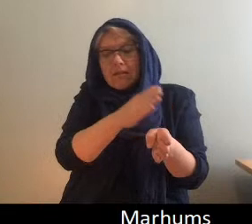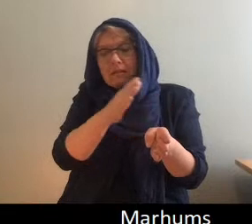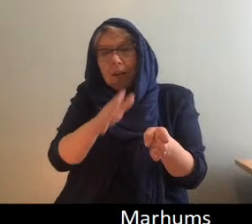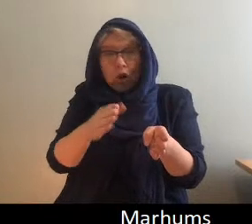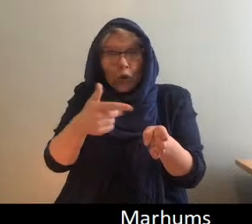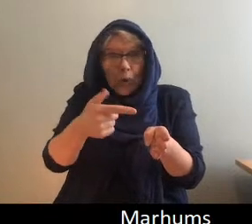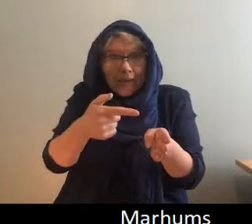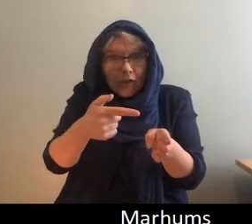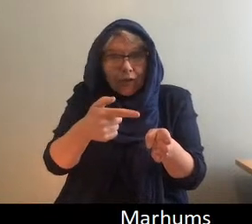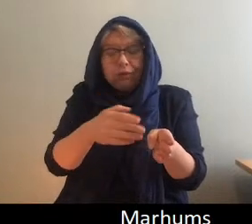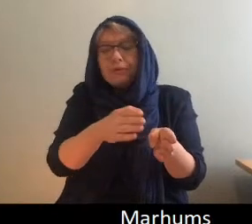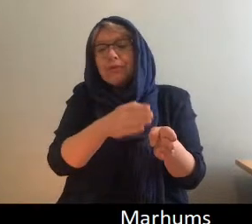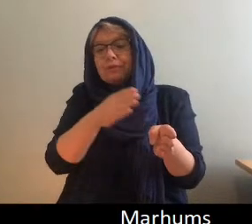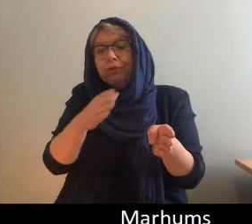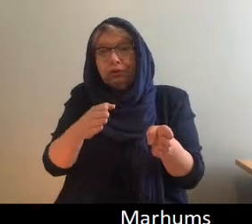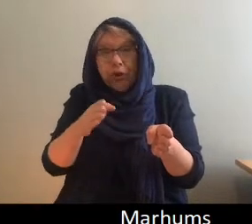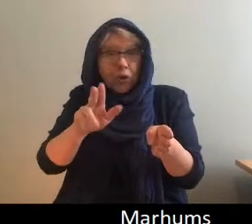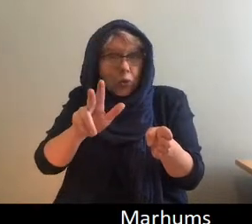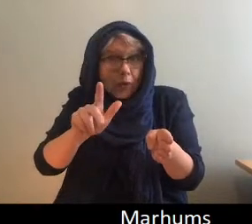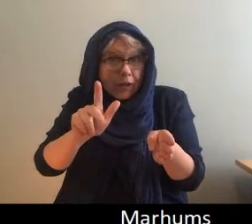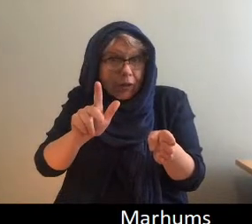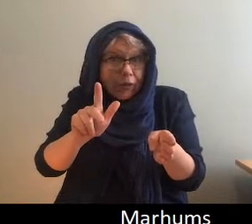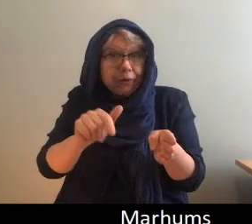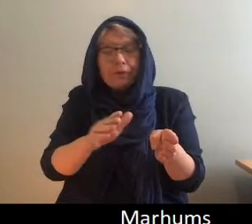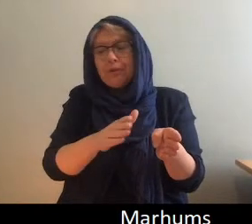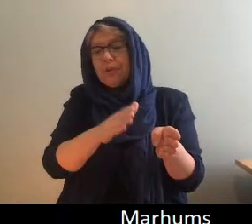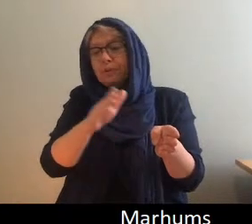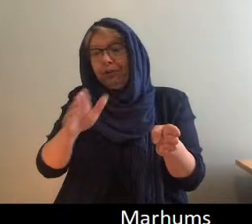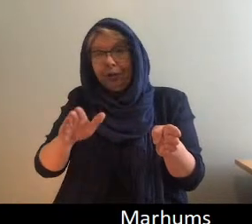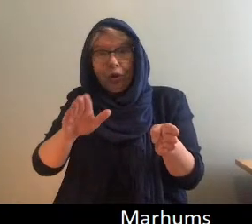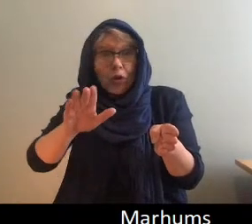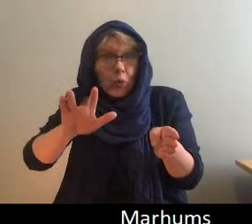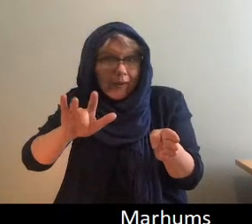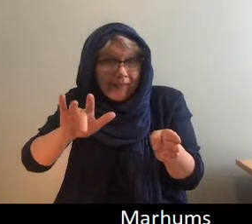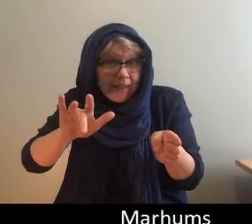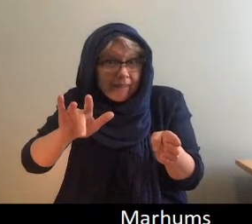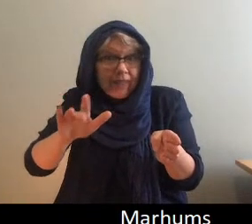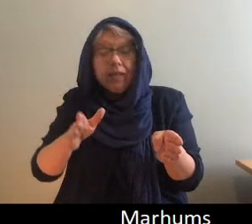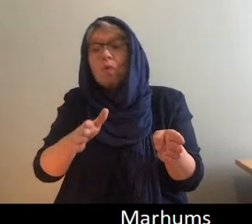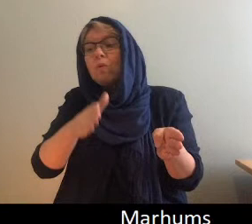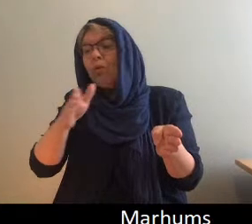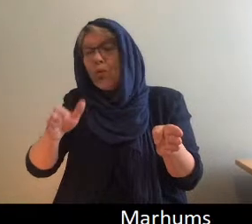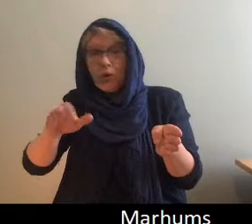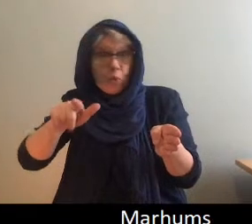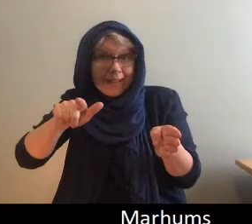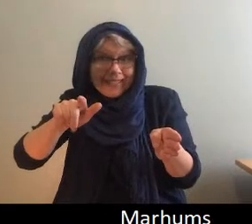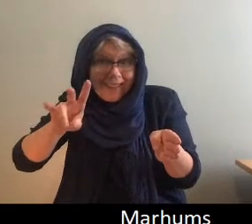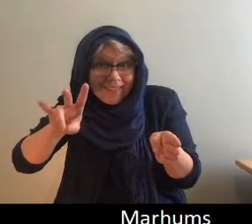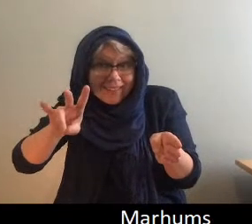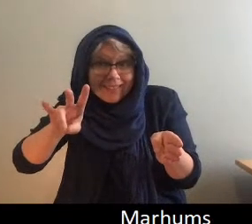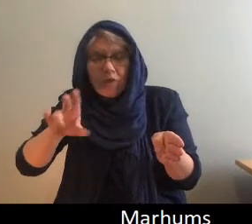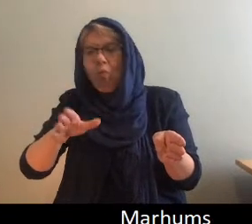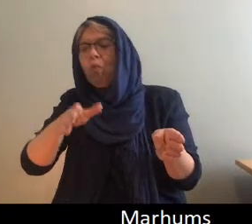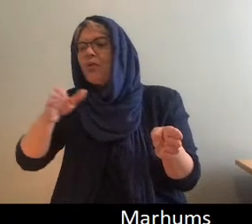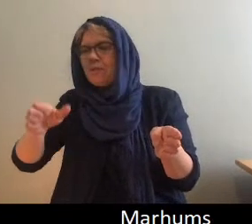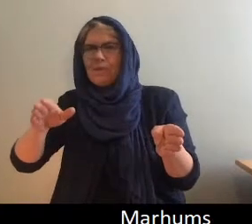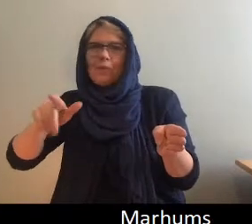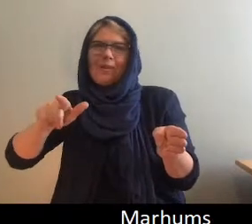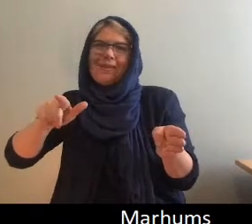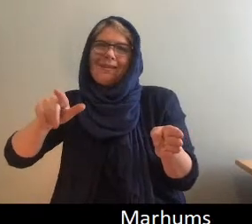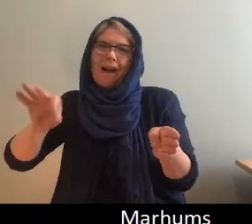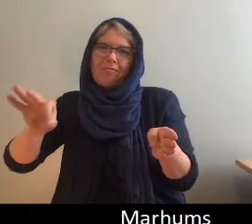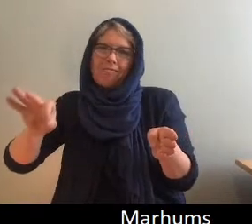And Ayatullah Puya, in his tafsir, in his commentary of the Holy Quran, he said that one of the reasons